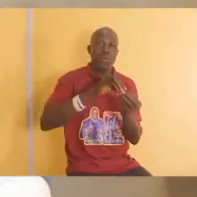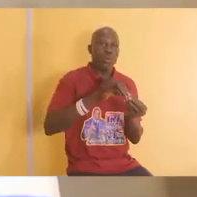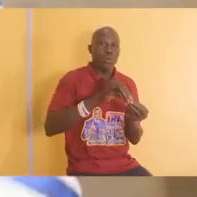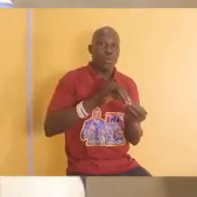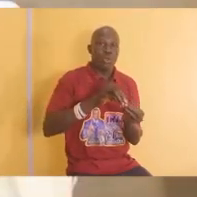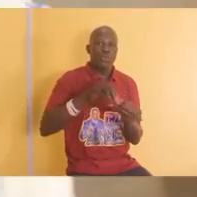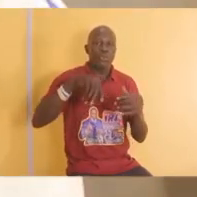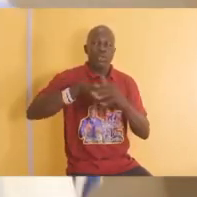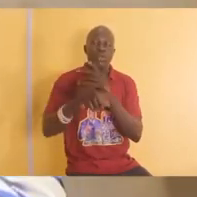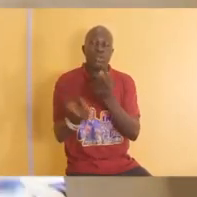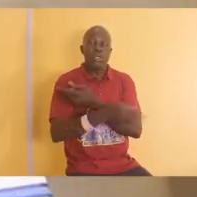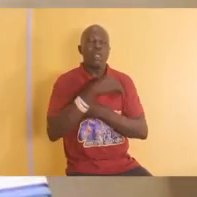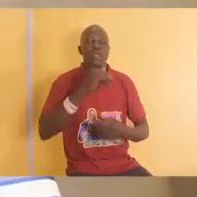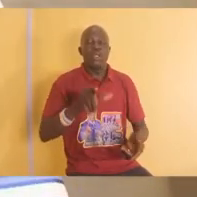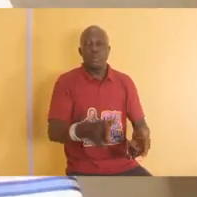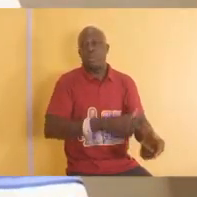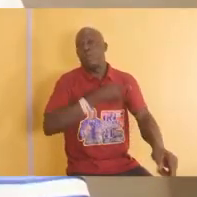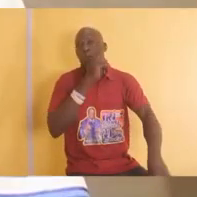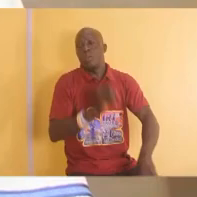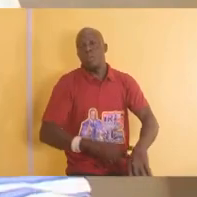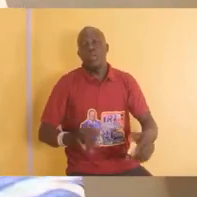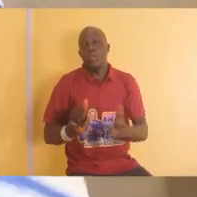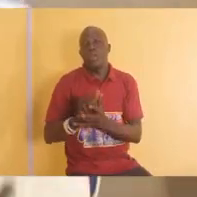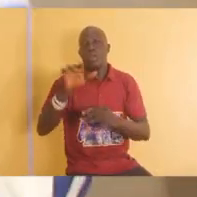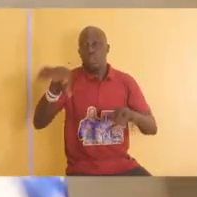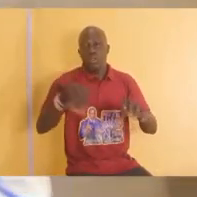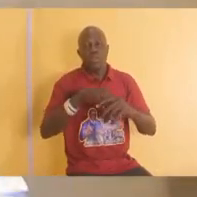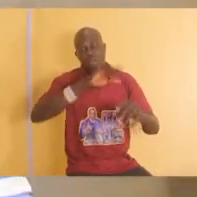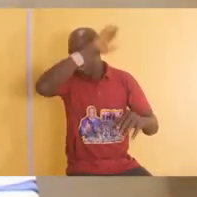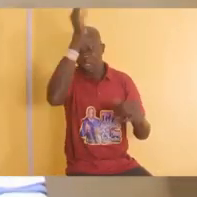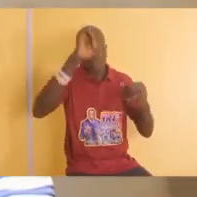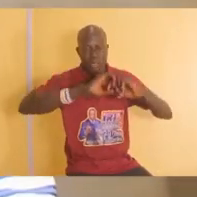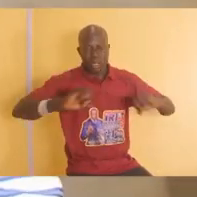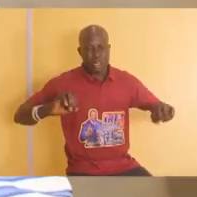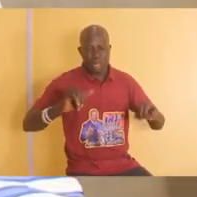joy will increase. Ojo re ajale. Amen. Egbe yawo re ko le tuka.